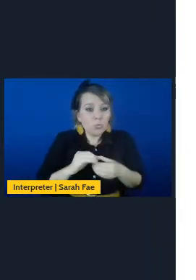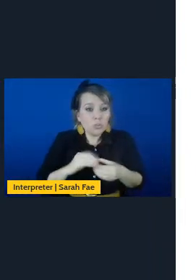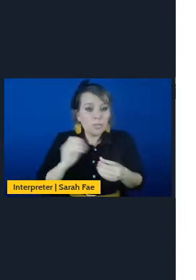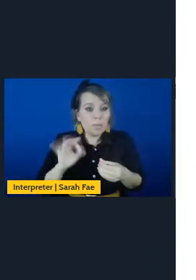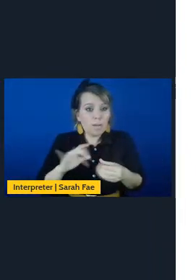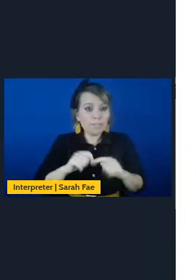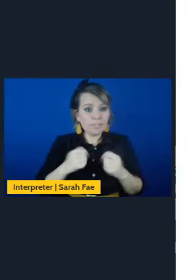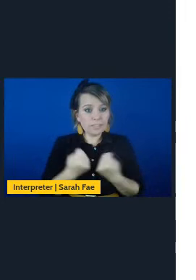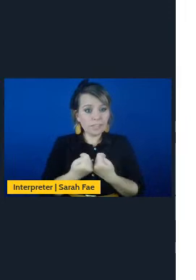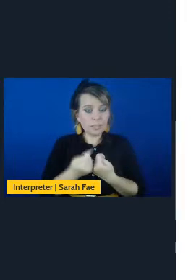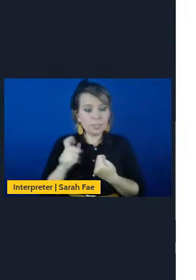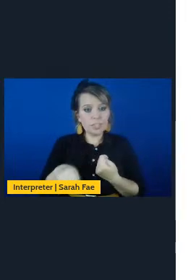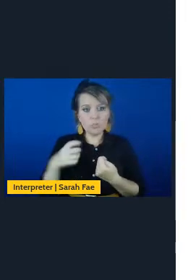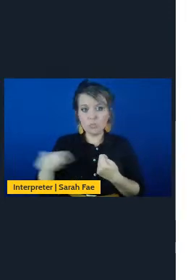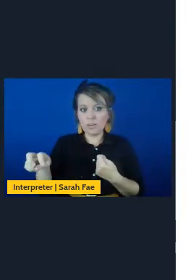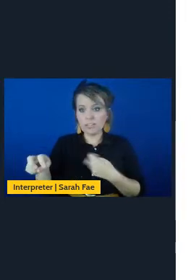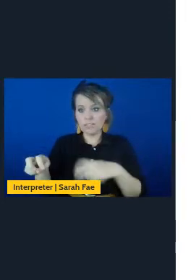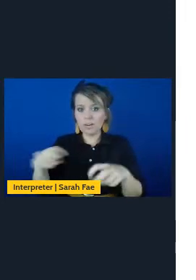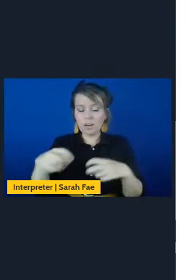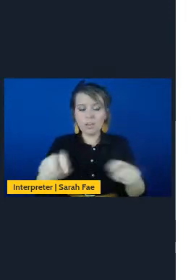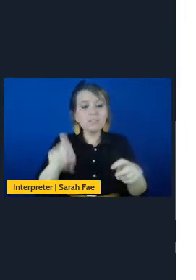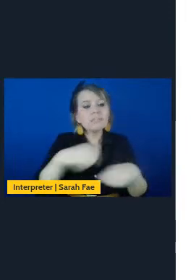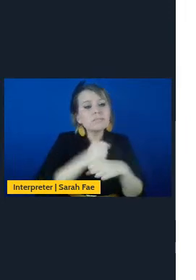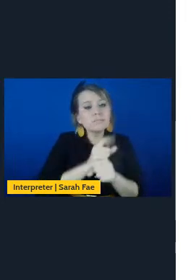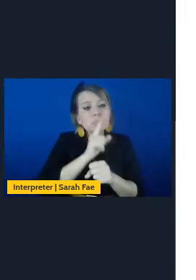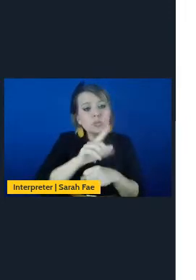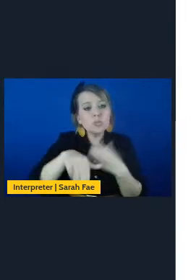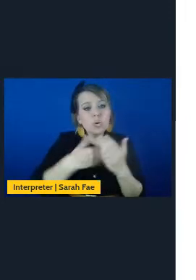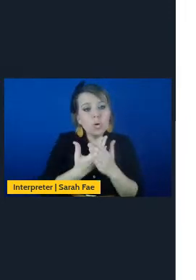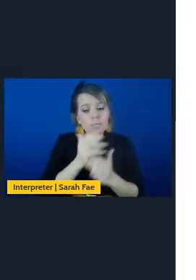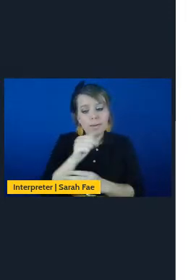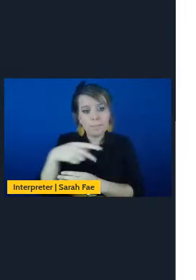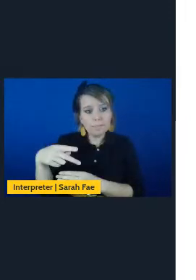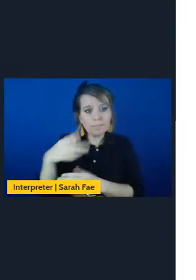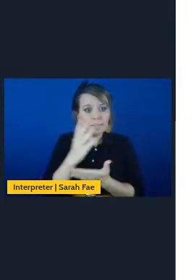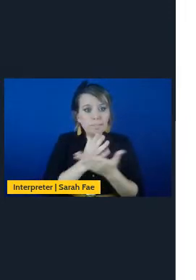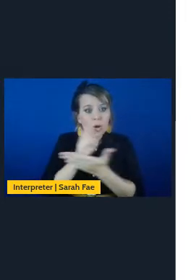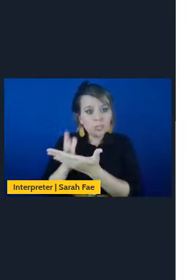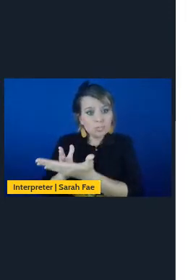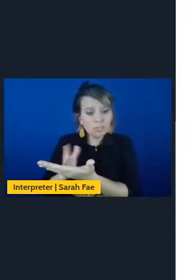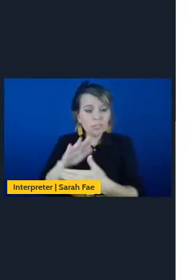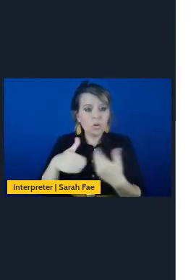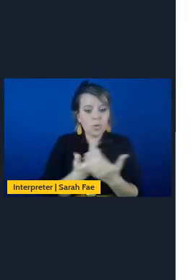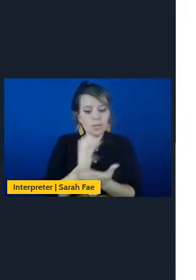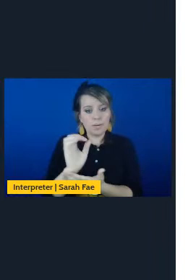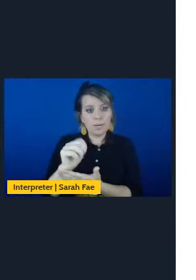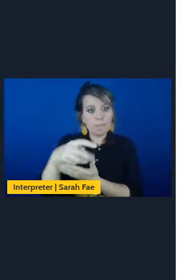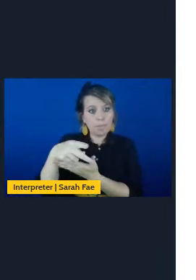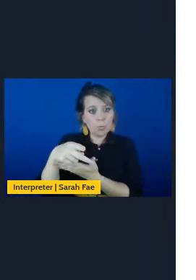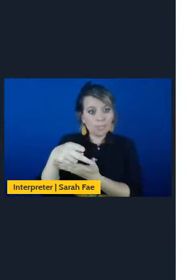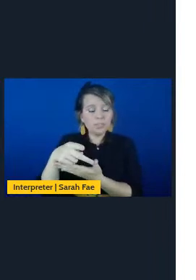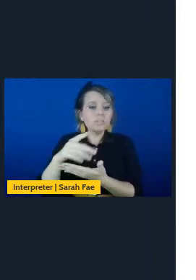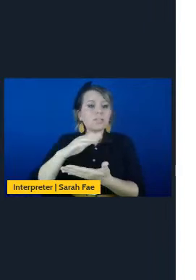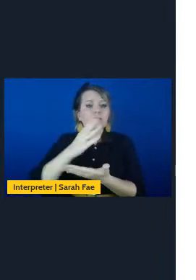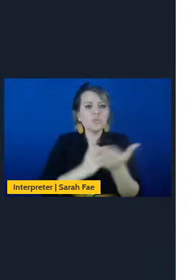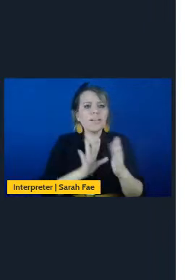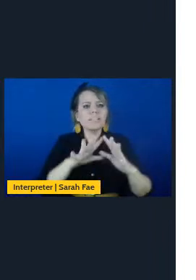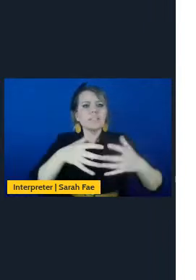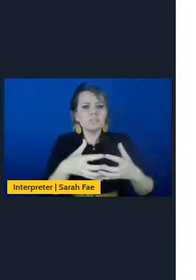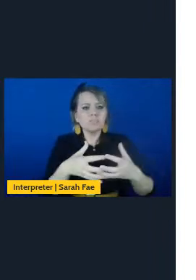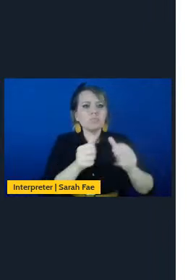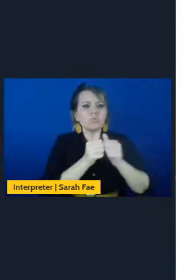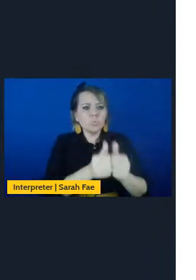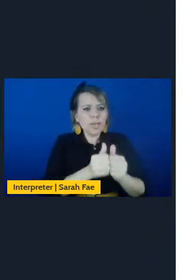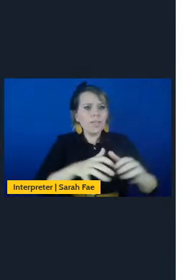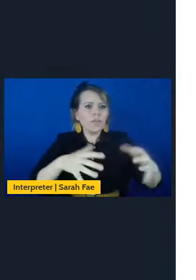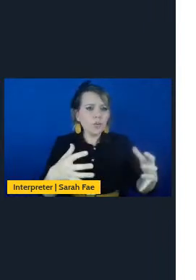would like to make sure that all application parts and all application components are nicely packaged together, like the pipeline, the